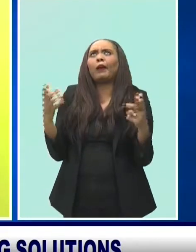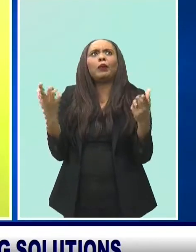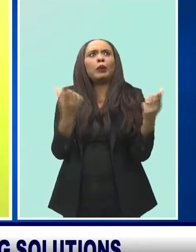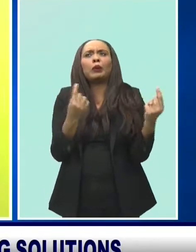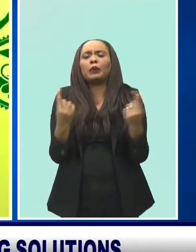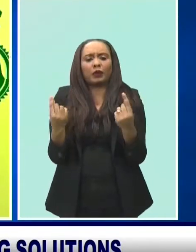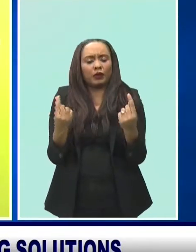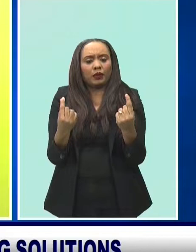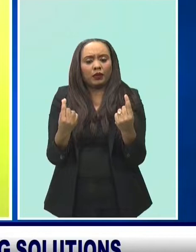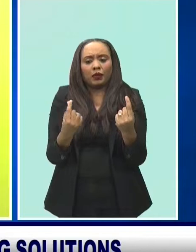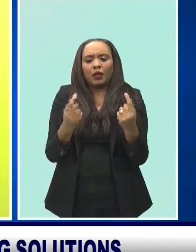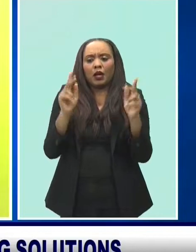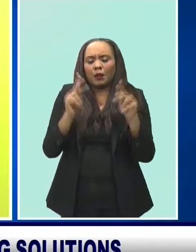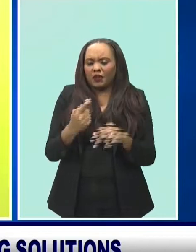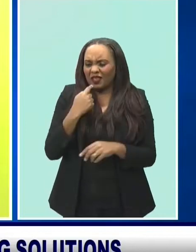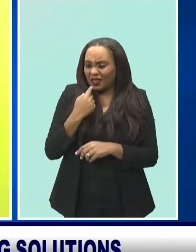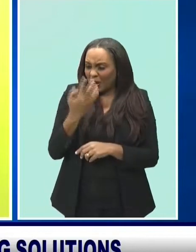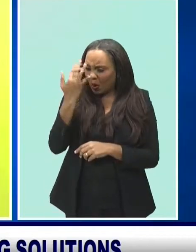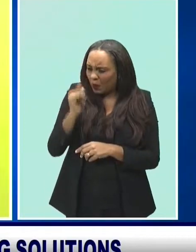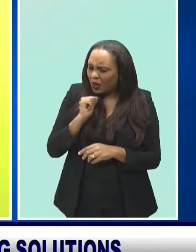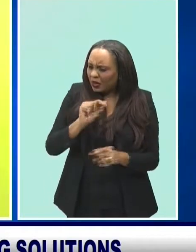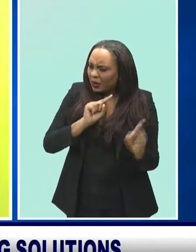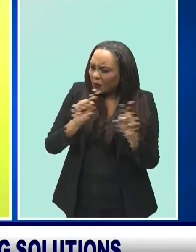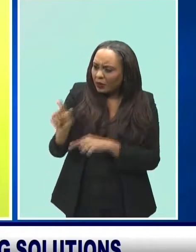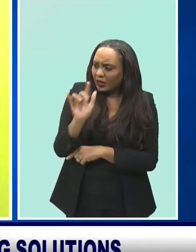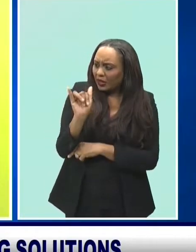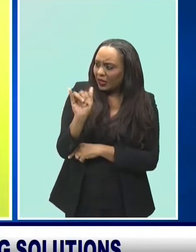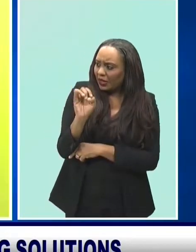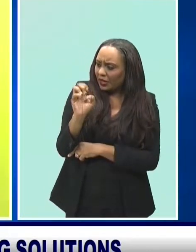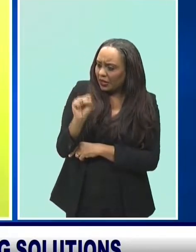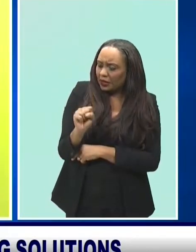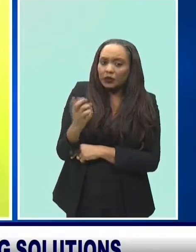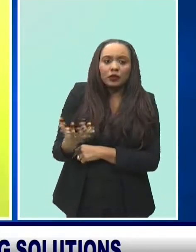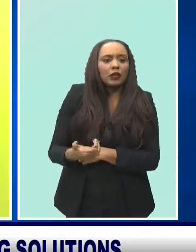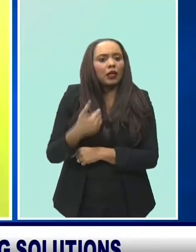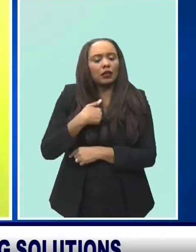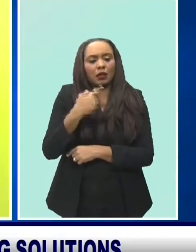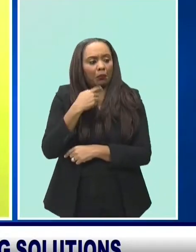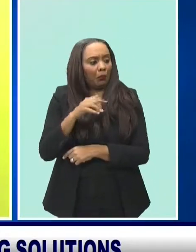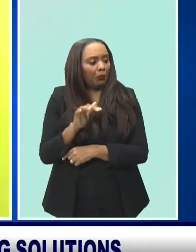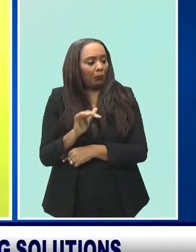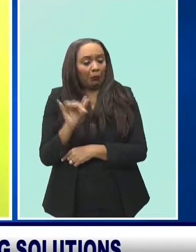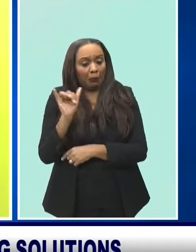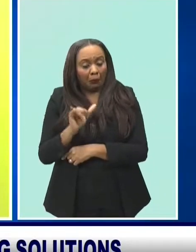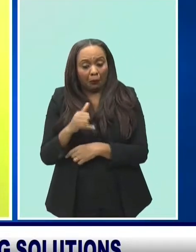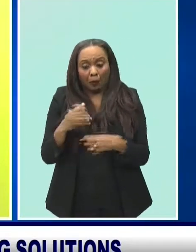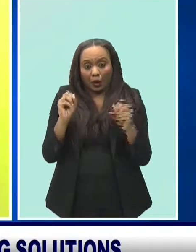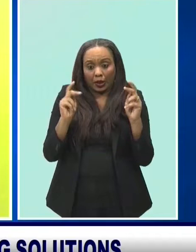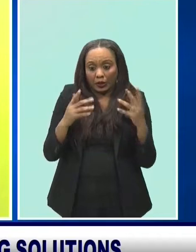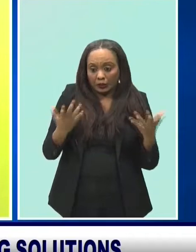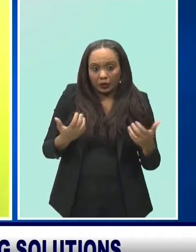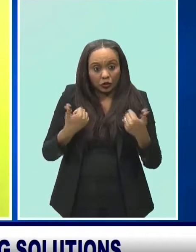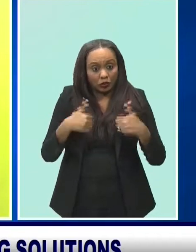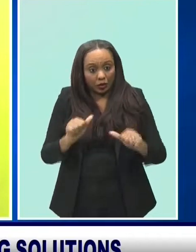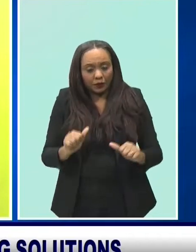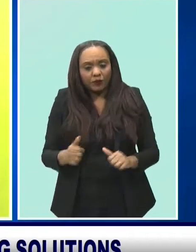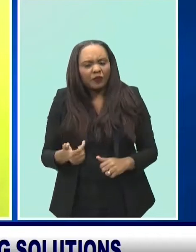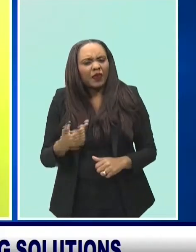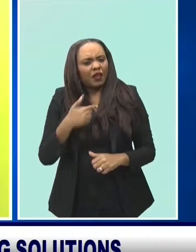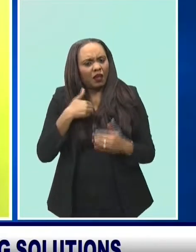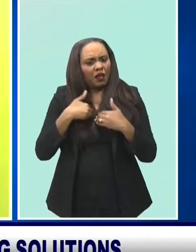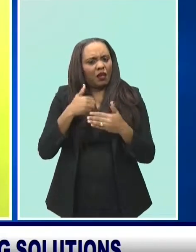was introduced to especially in the construction, and help me. I had an